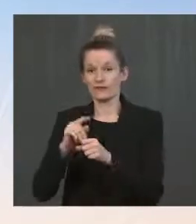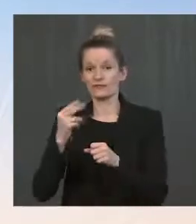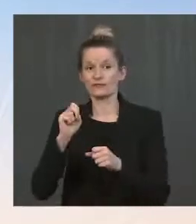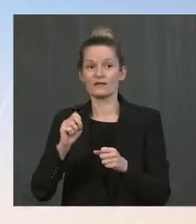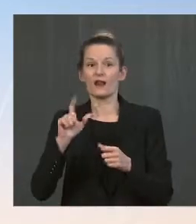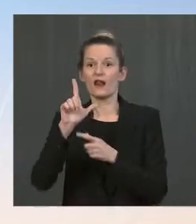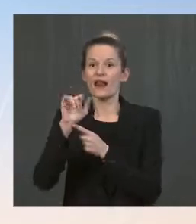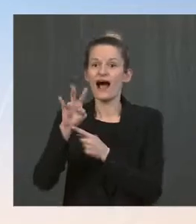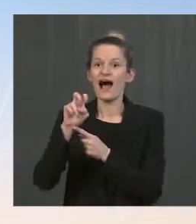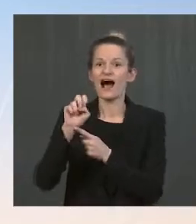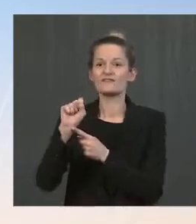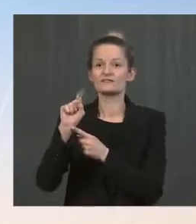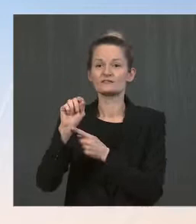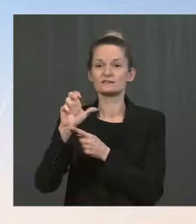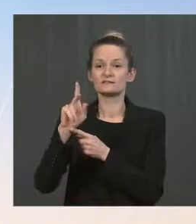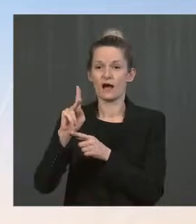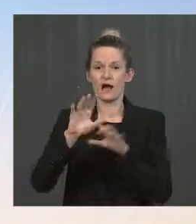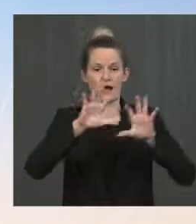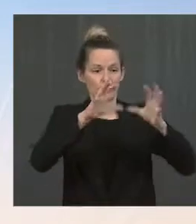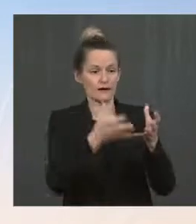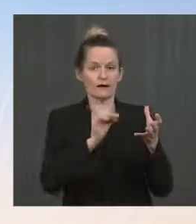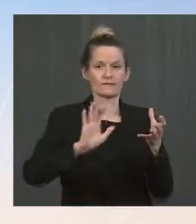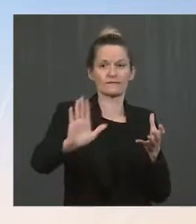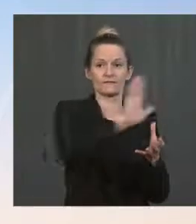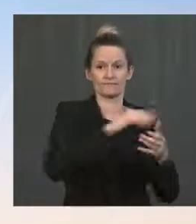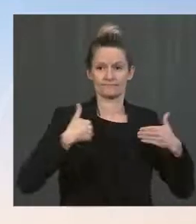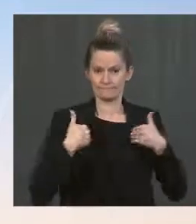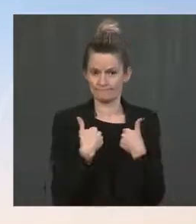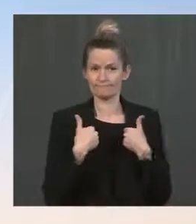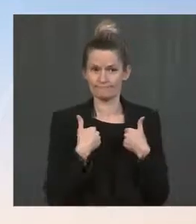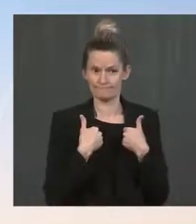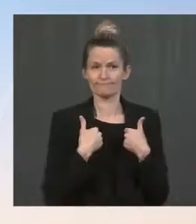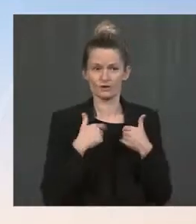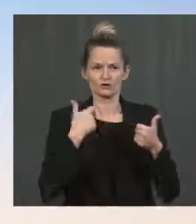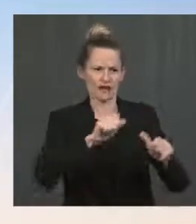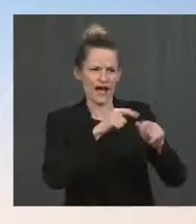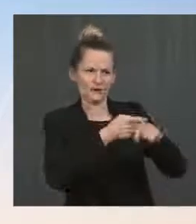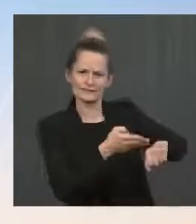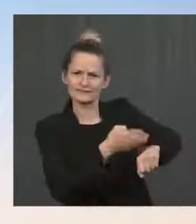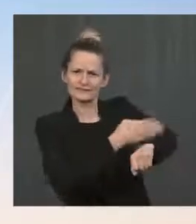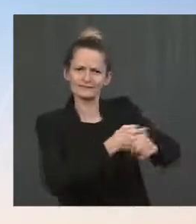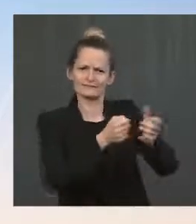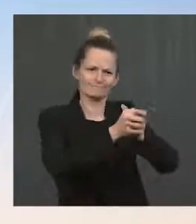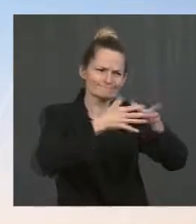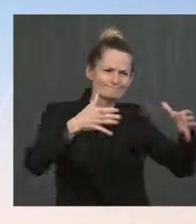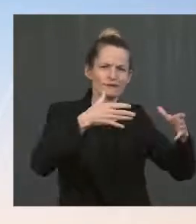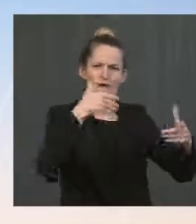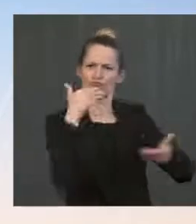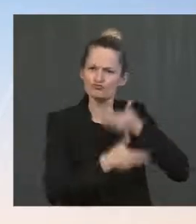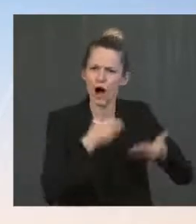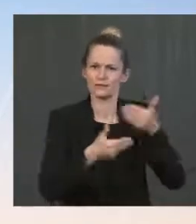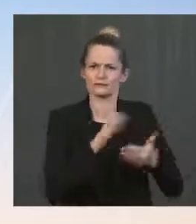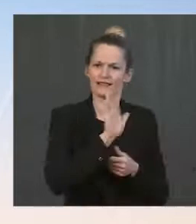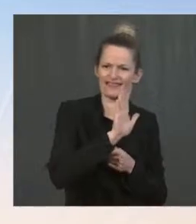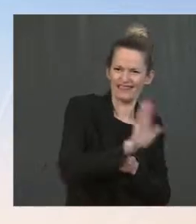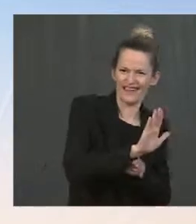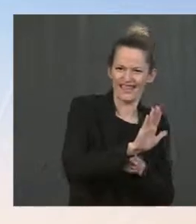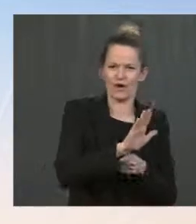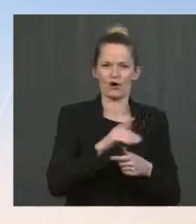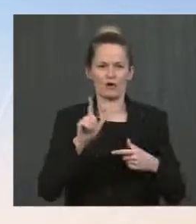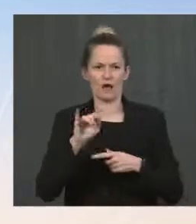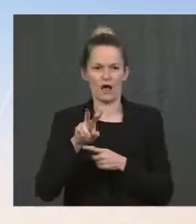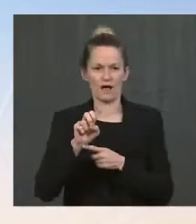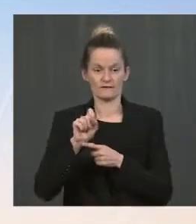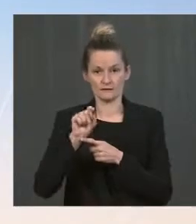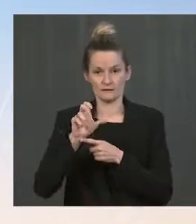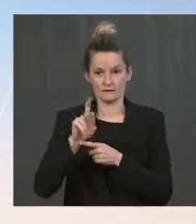finance expanded processing capacity. We're doing this at the same time that agriculture is confronted not just with